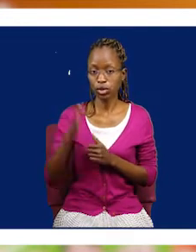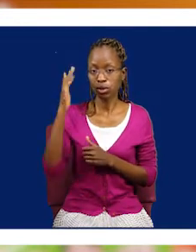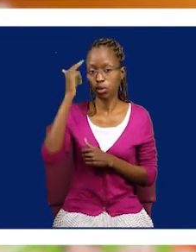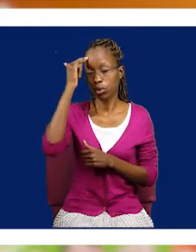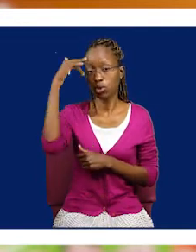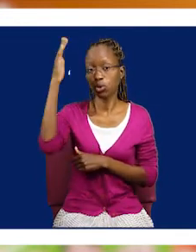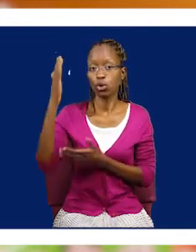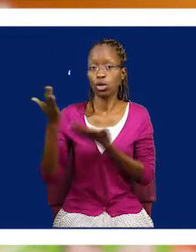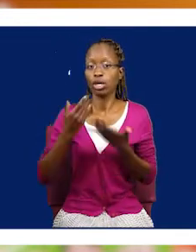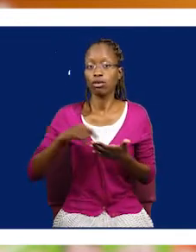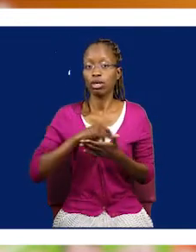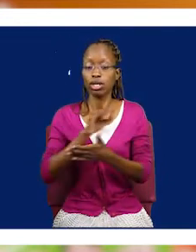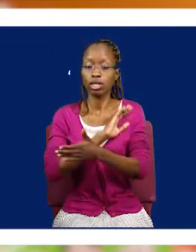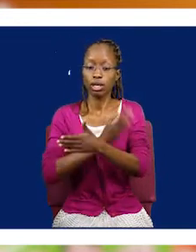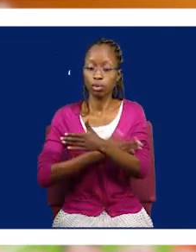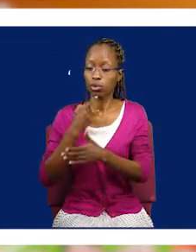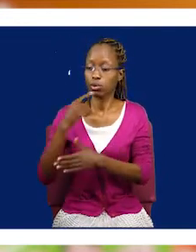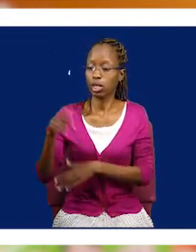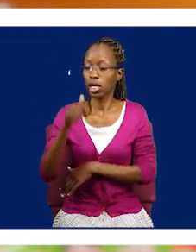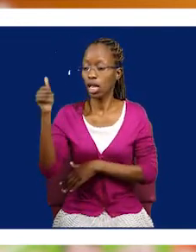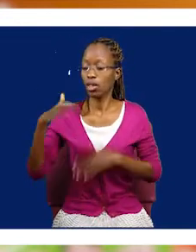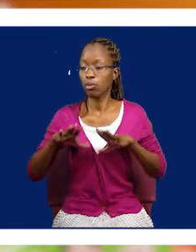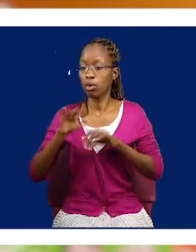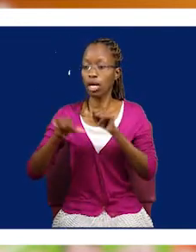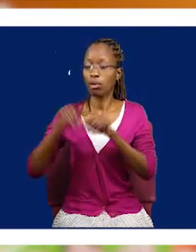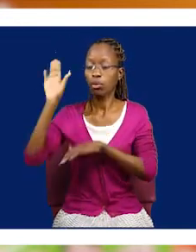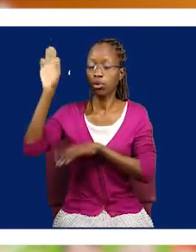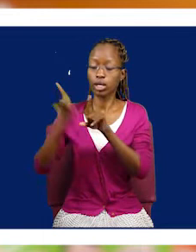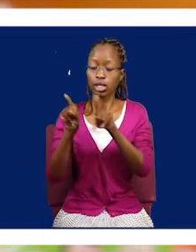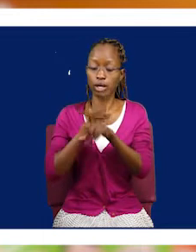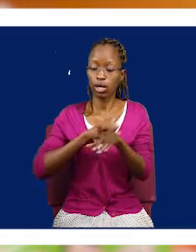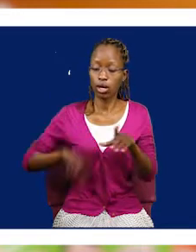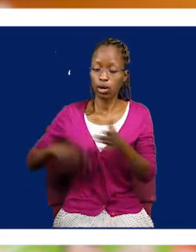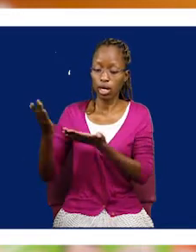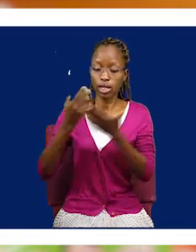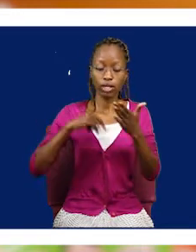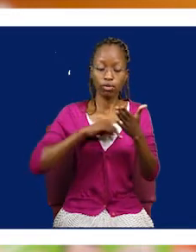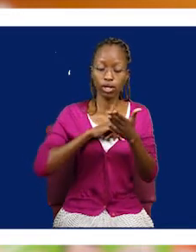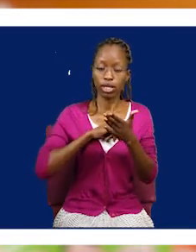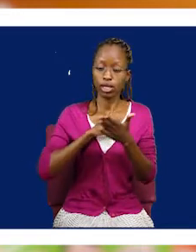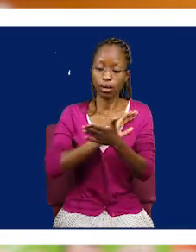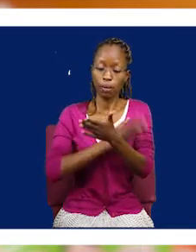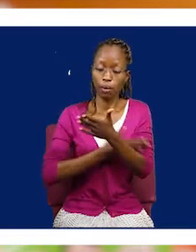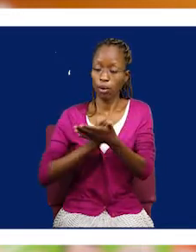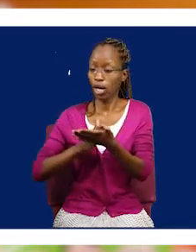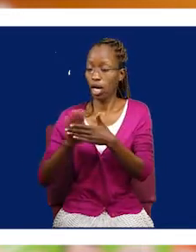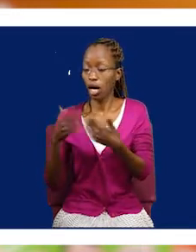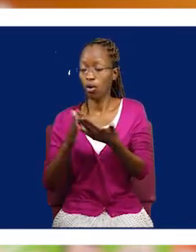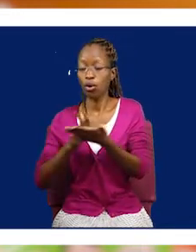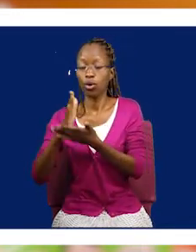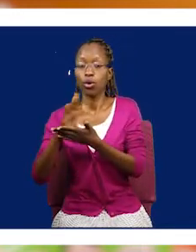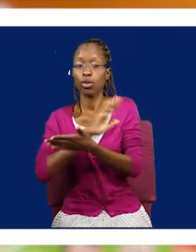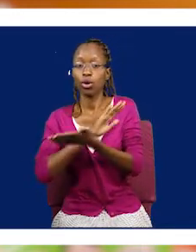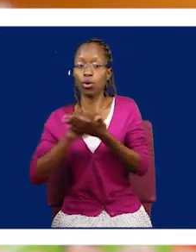Because God has given us the power to tell others about him. And he has given us the power through the power of the Holy Spirit